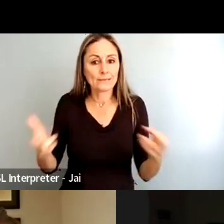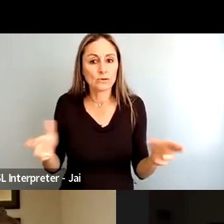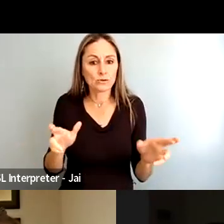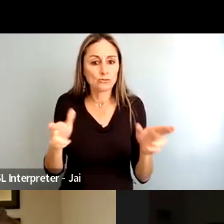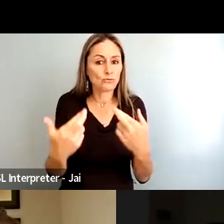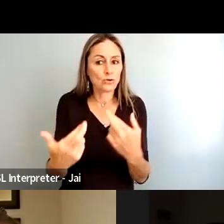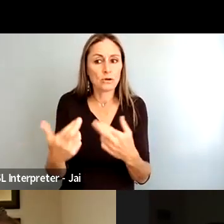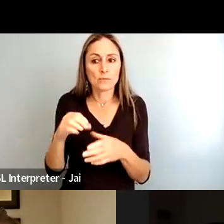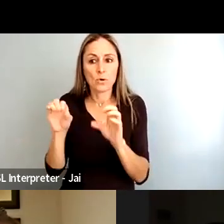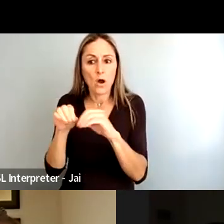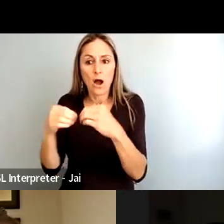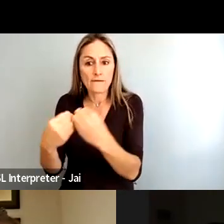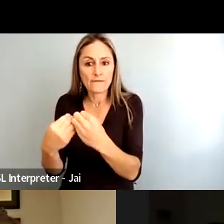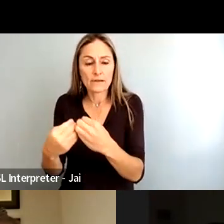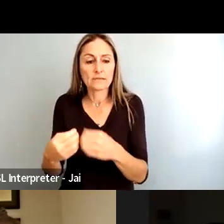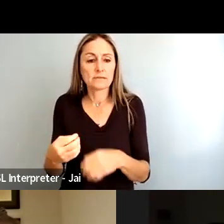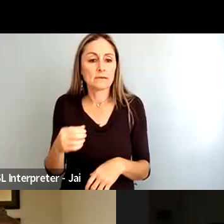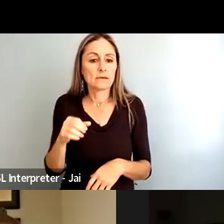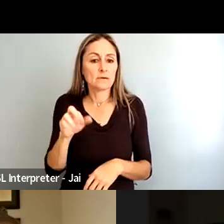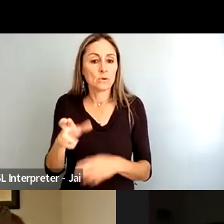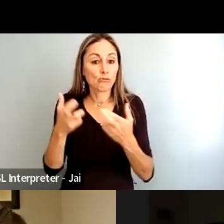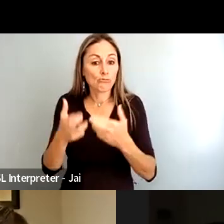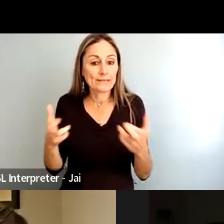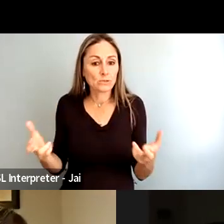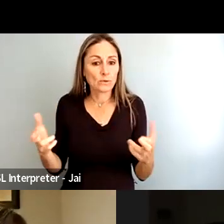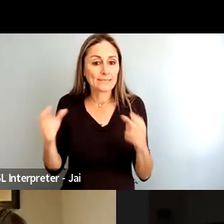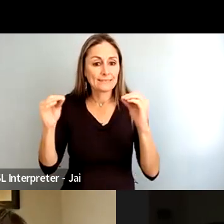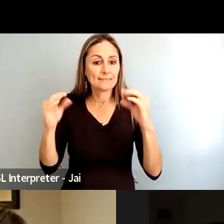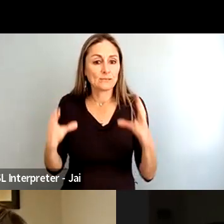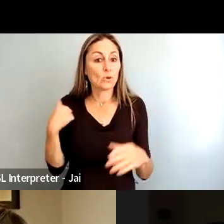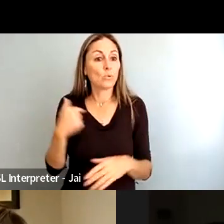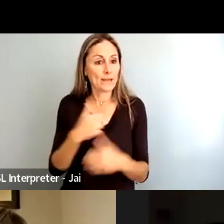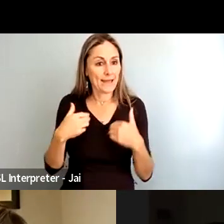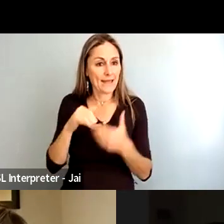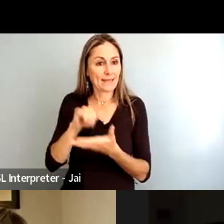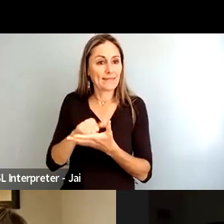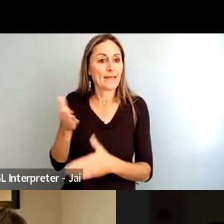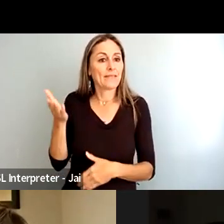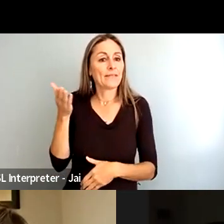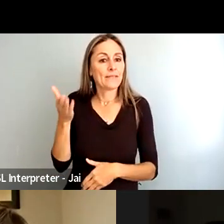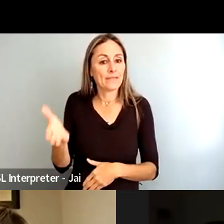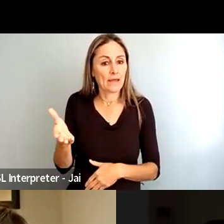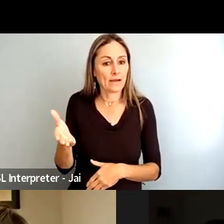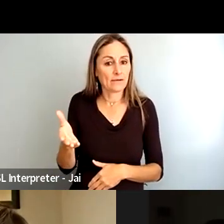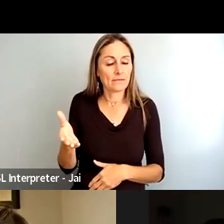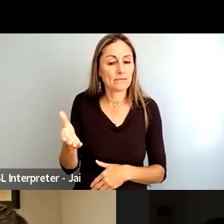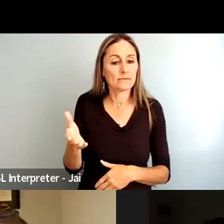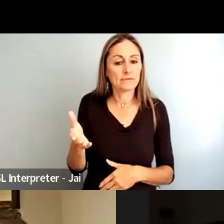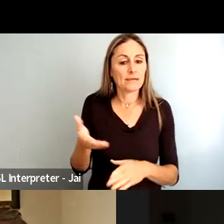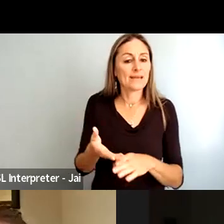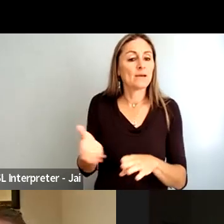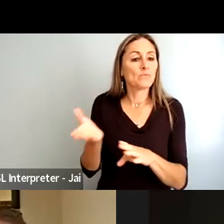office, and resource teachers, we had that there before there was ever an Individuals